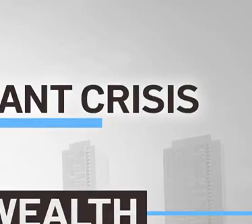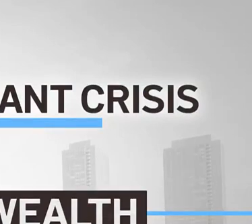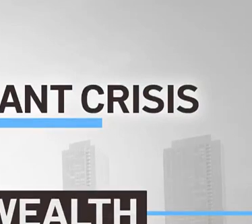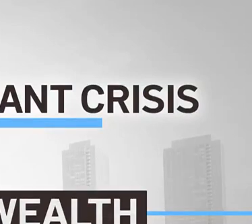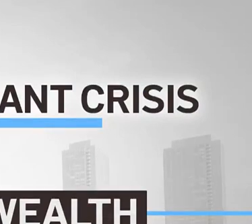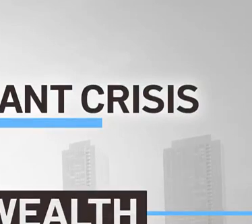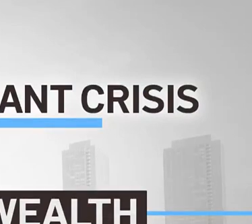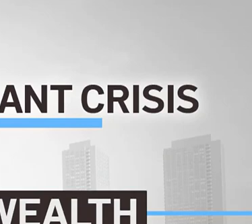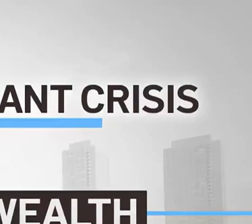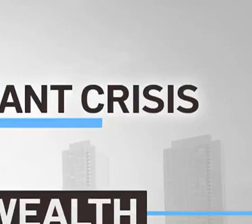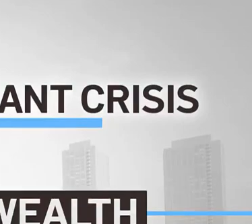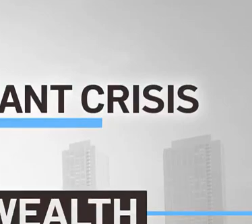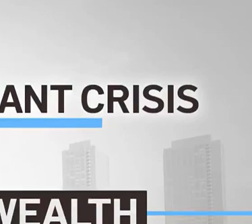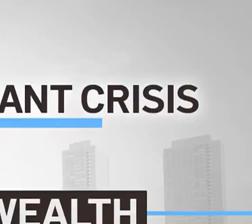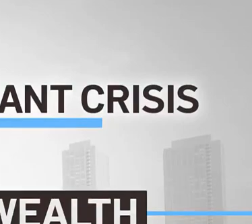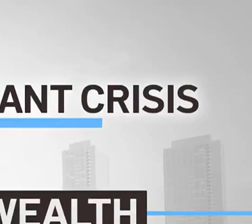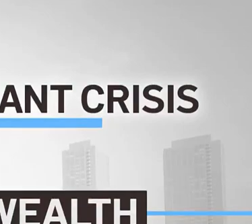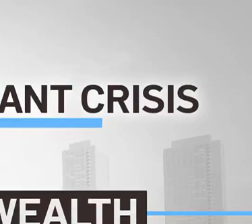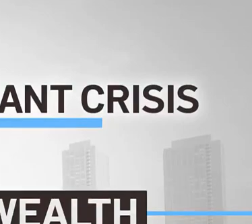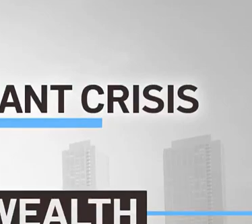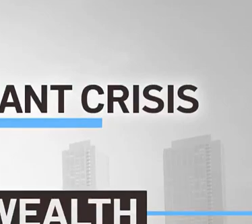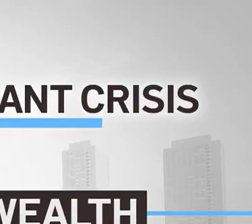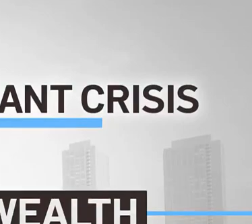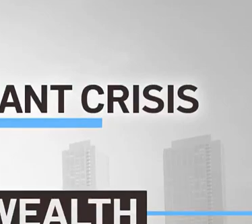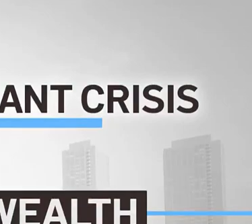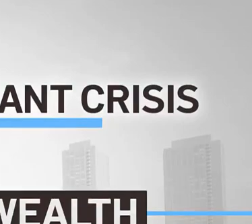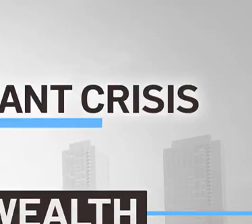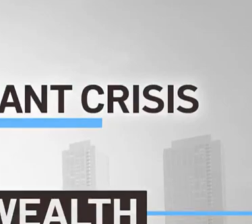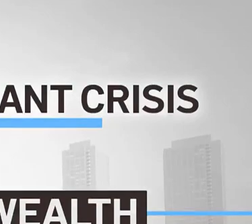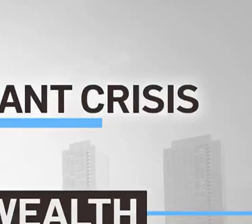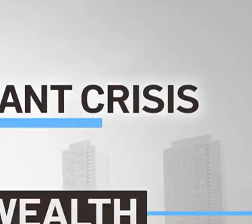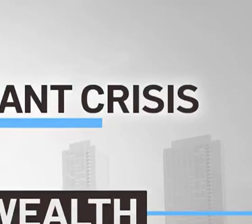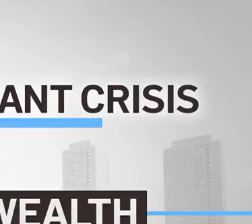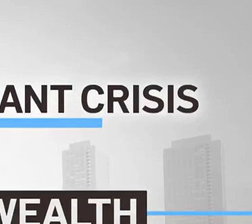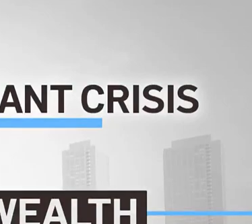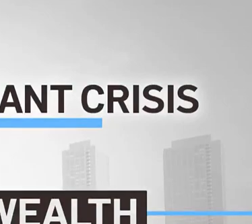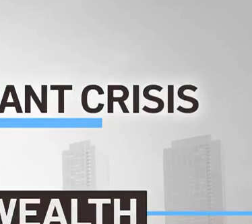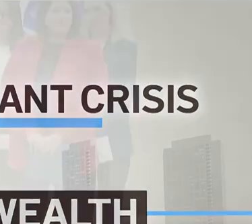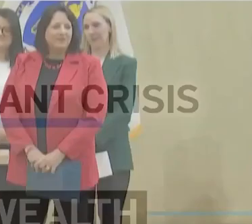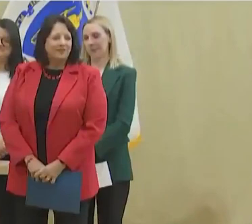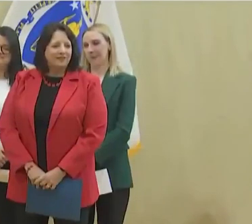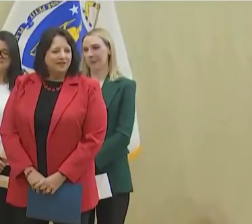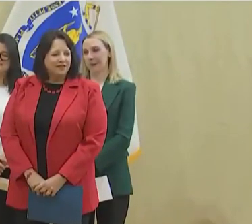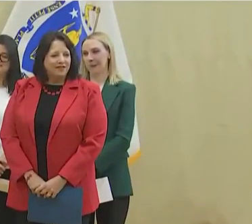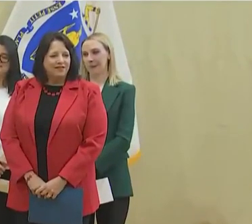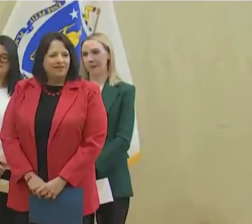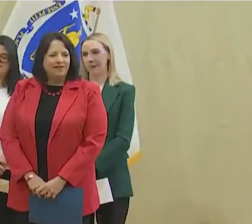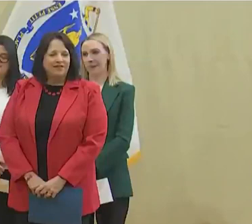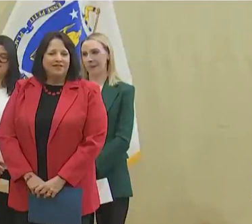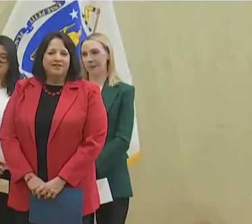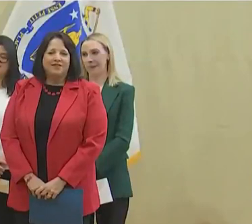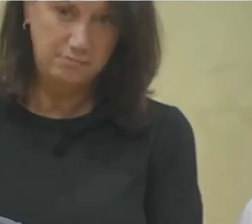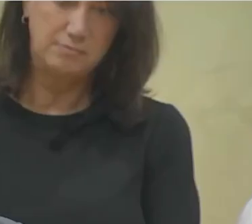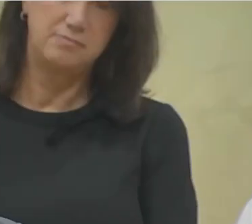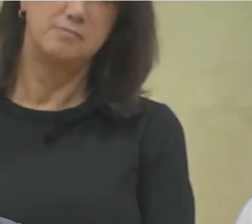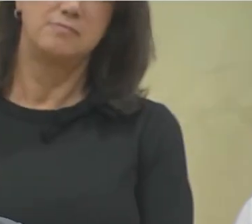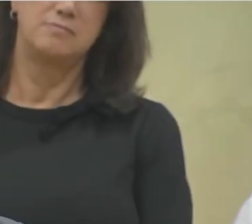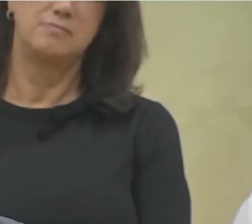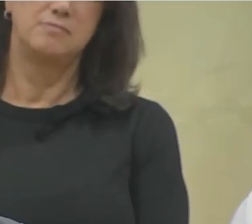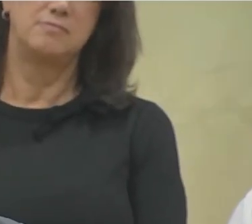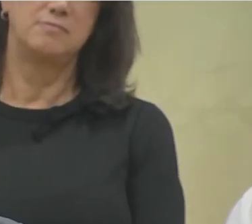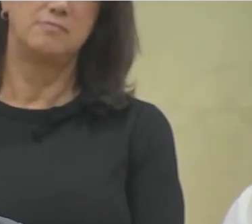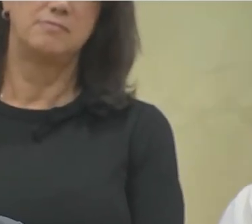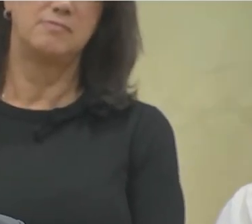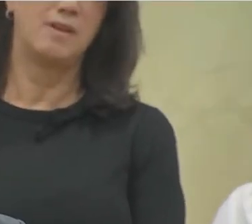speak about plans for all of these challenges tonight. And you can see her right now. She's embracing Mayor Wu and former Governor Dukakis right